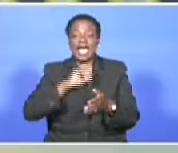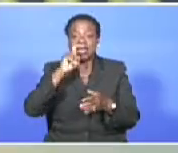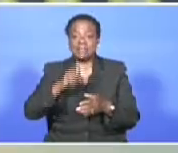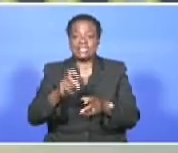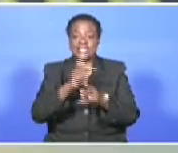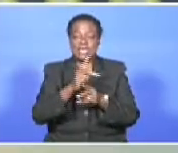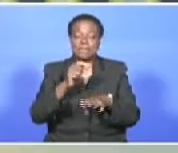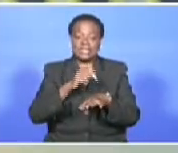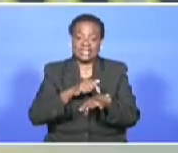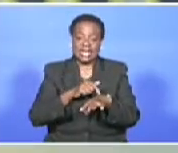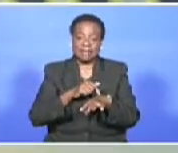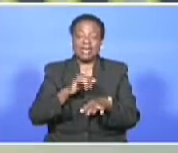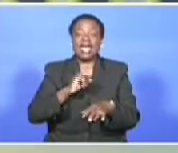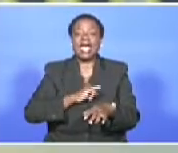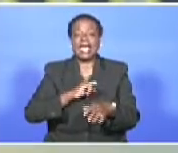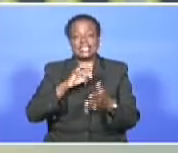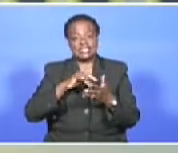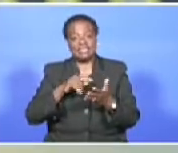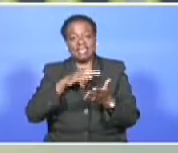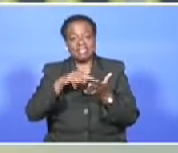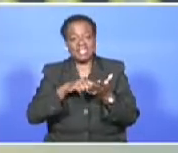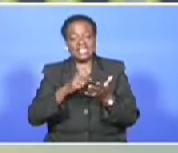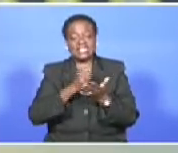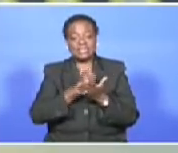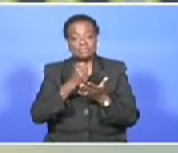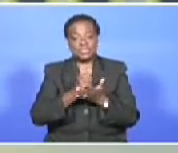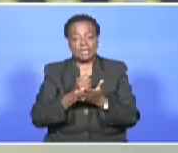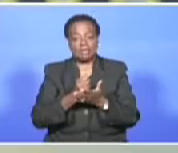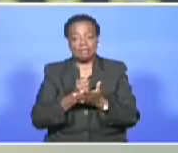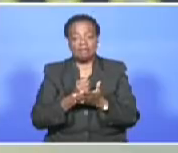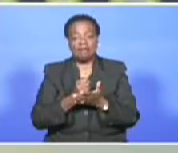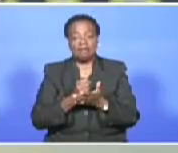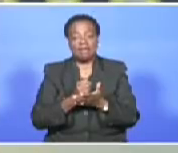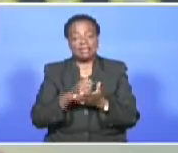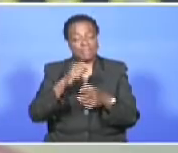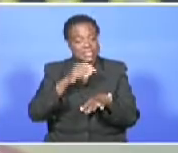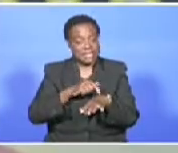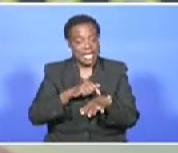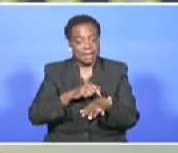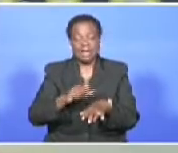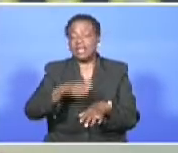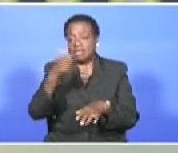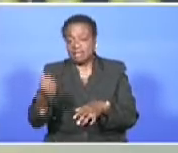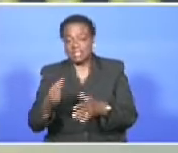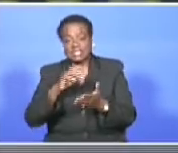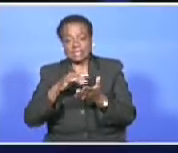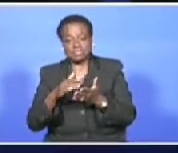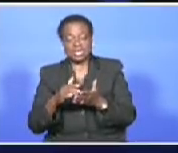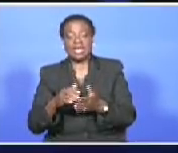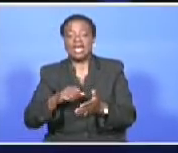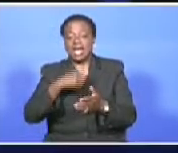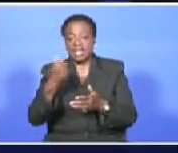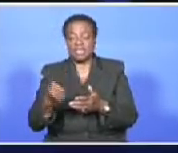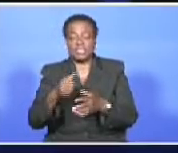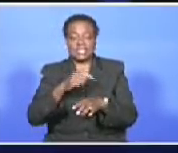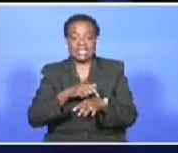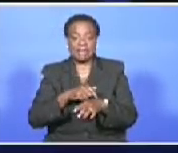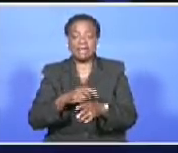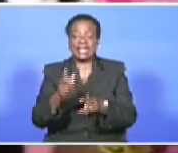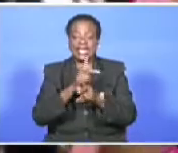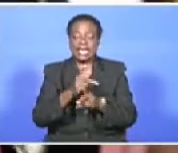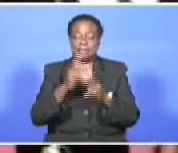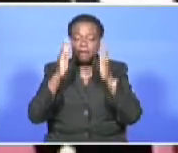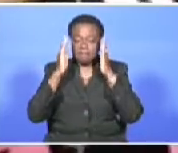Like, I study this subject a certain time and a subject another time and keep focused. And most likely, the